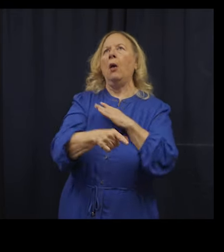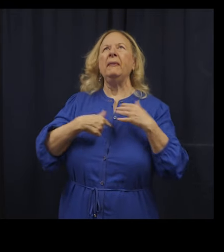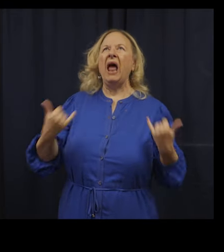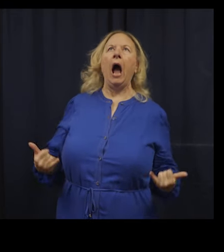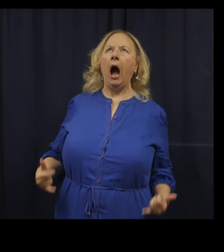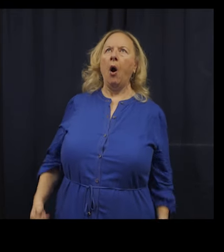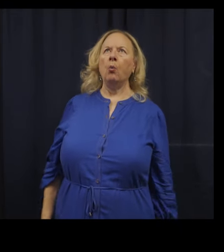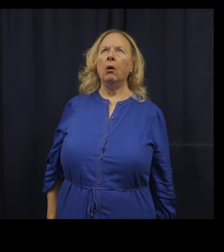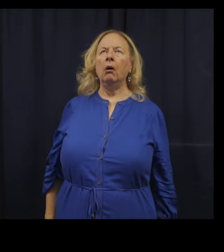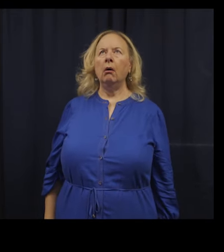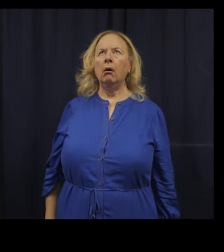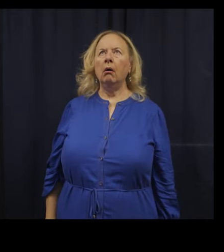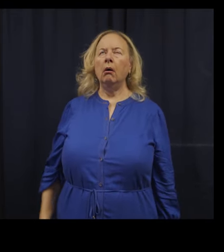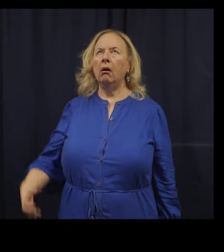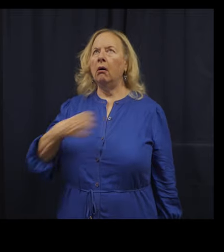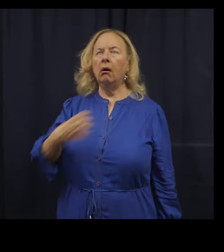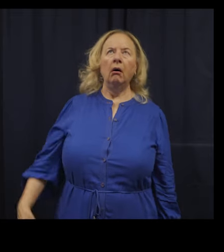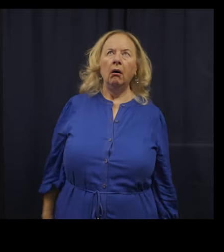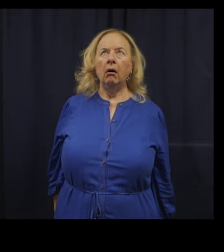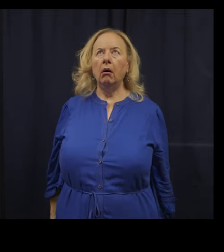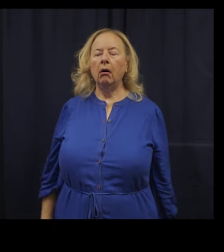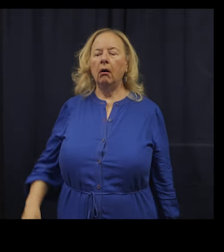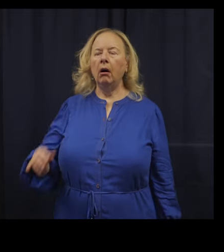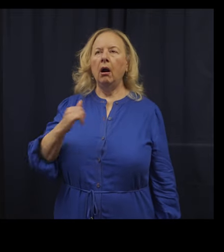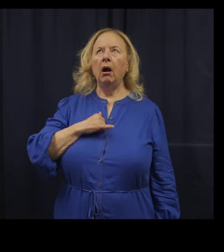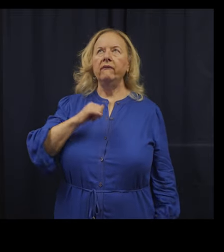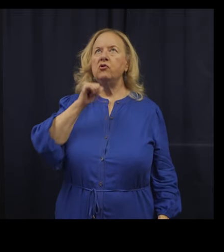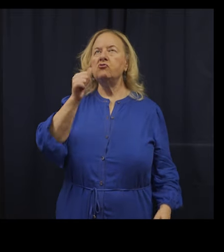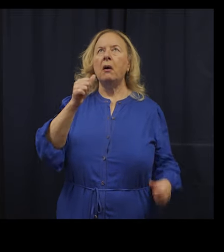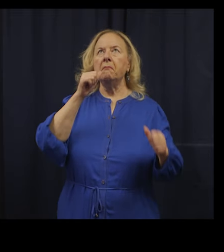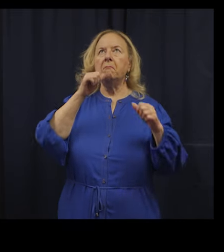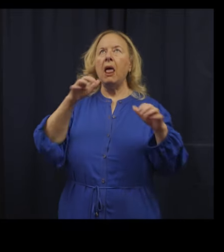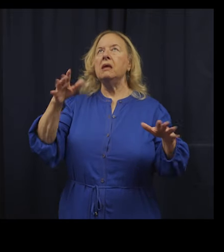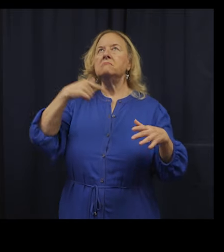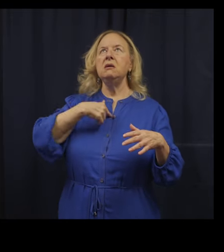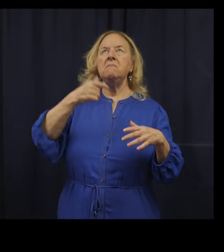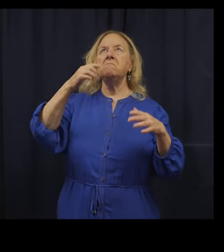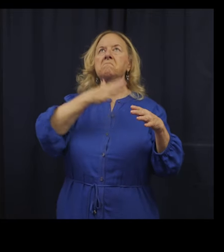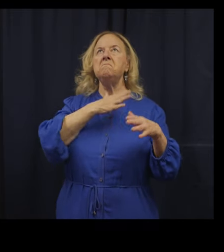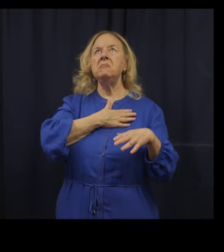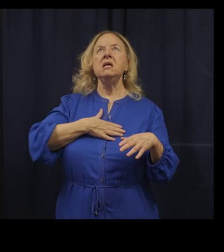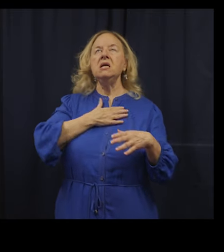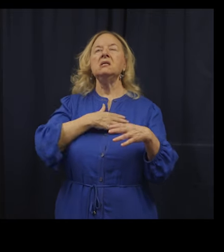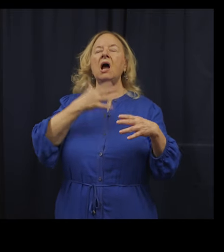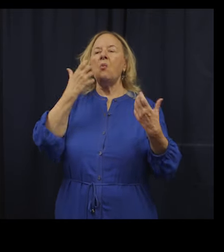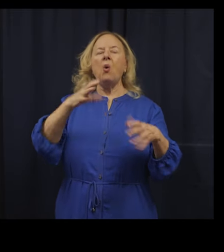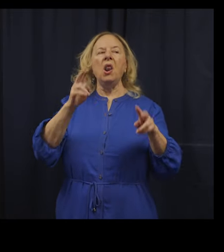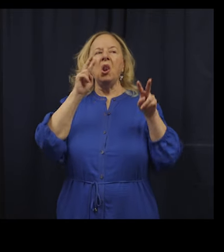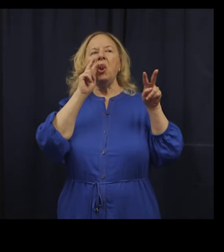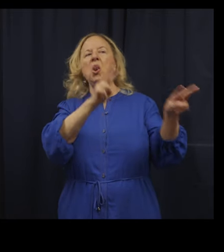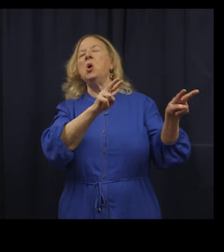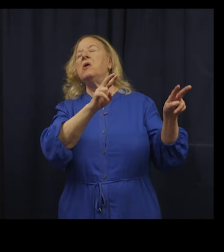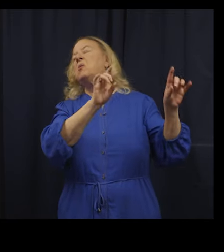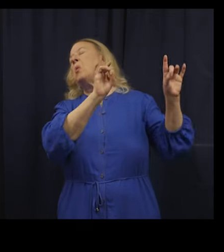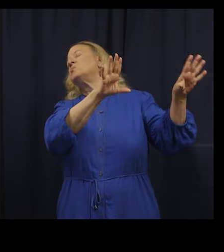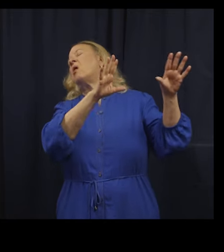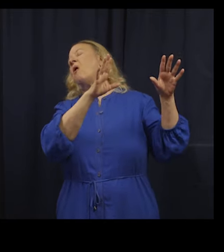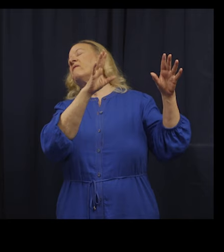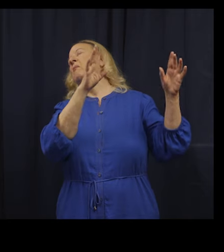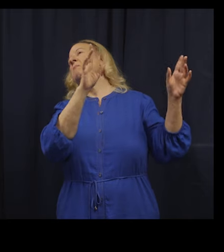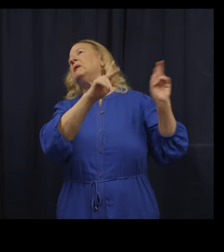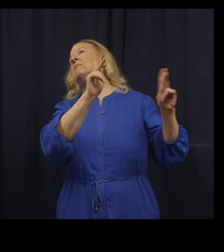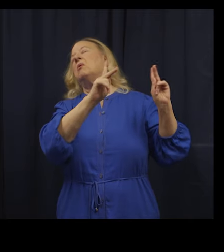now. If I find favor in your sight, please kill me that I don't have to see my wretchedness. So